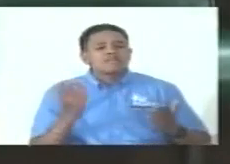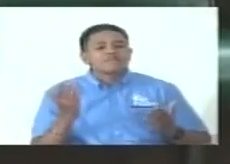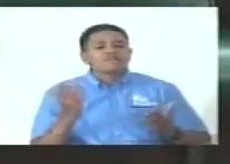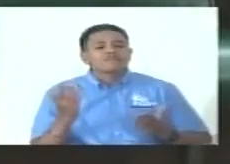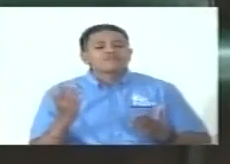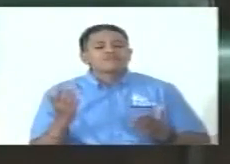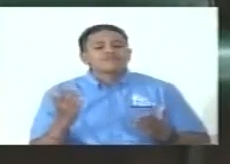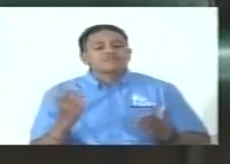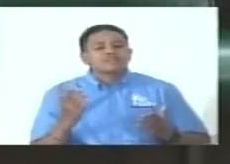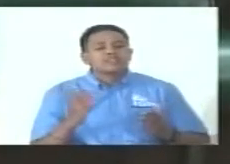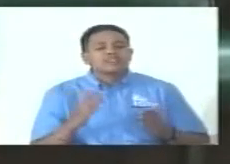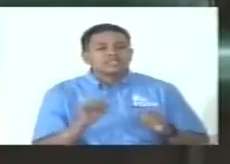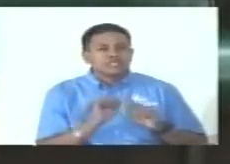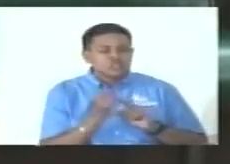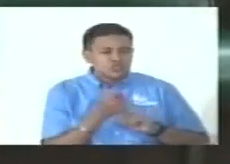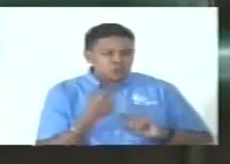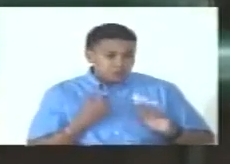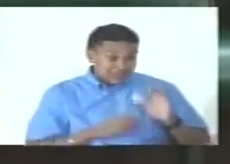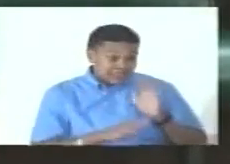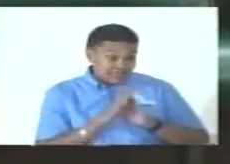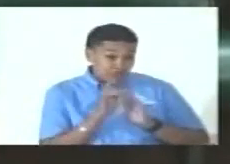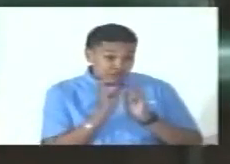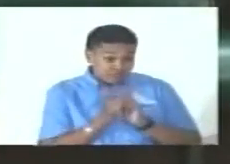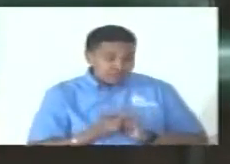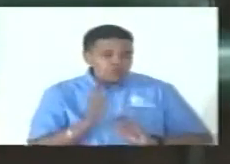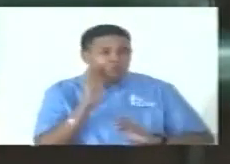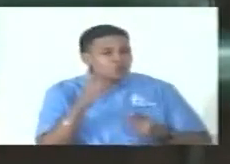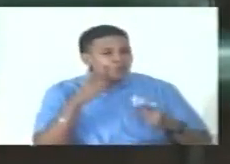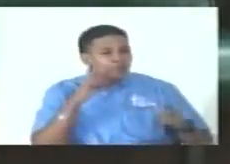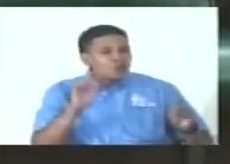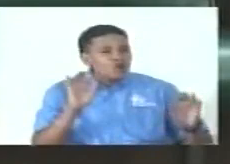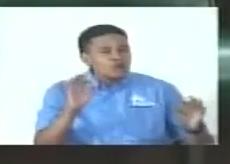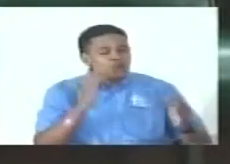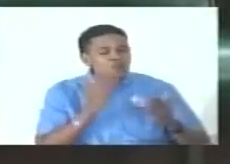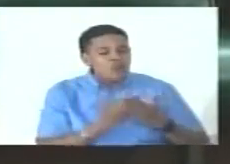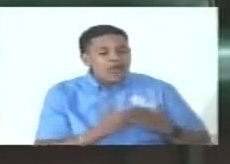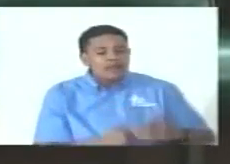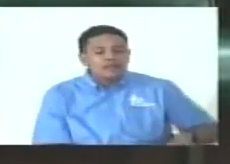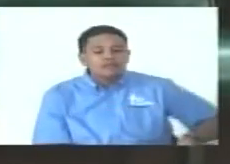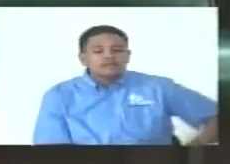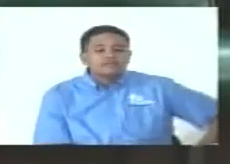we developed is going to work, and it's going to work very well.